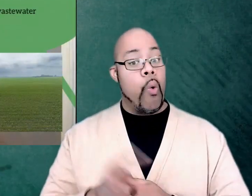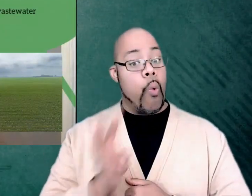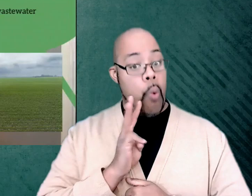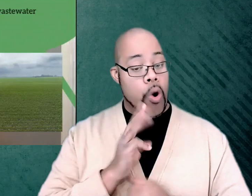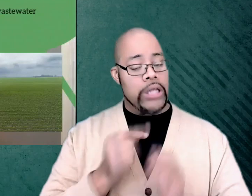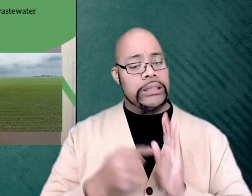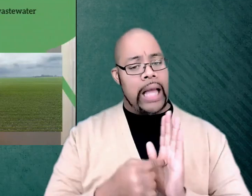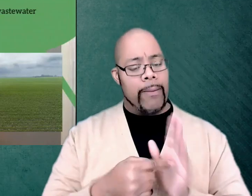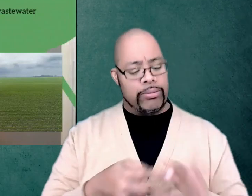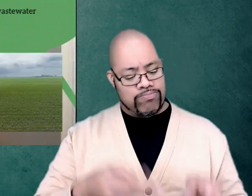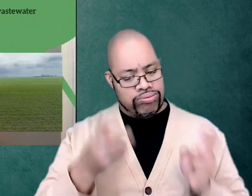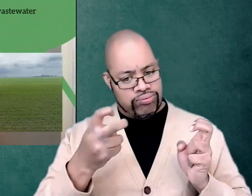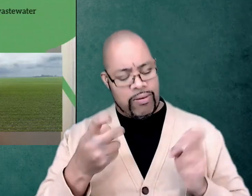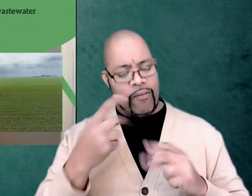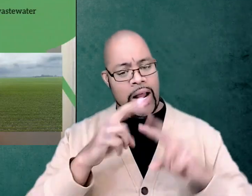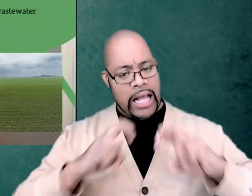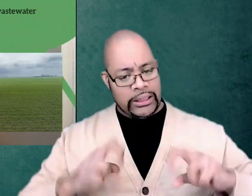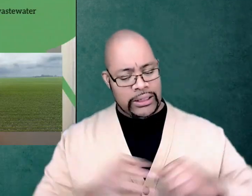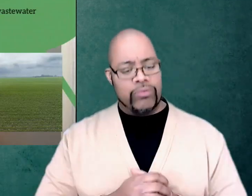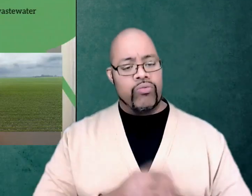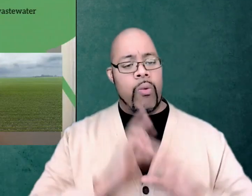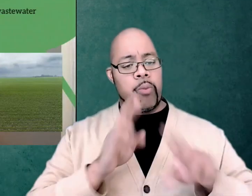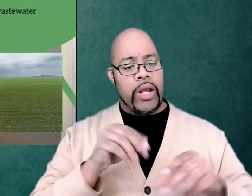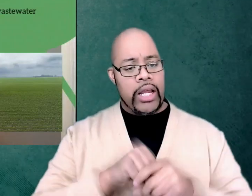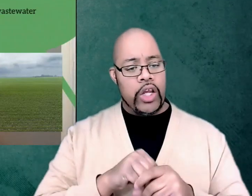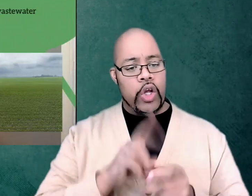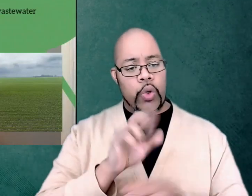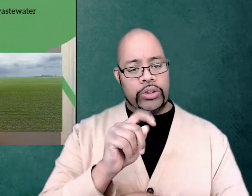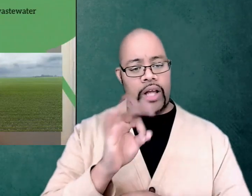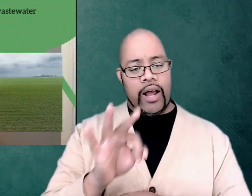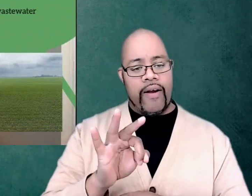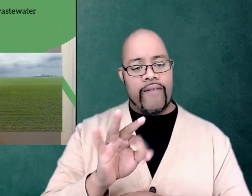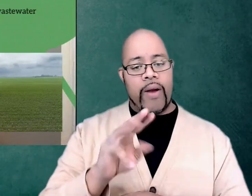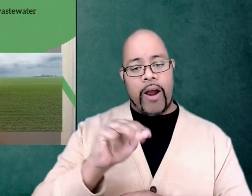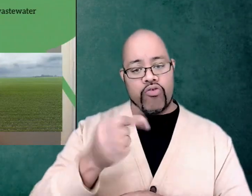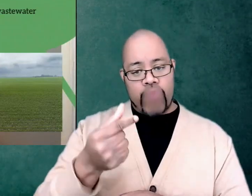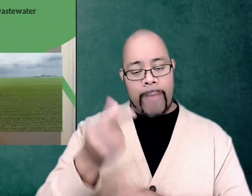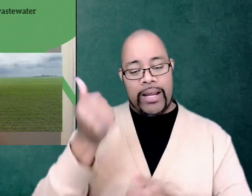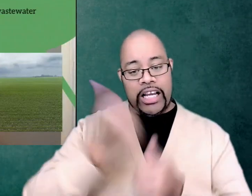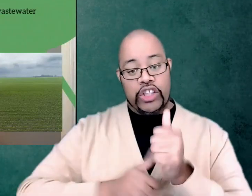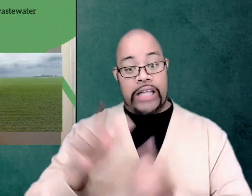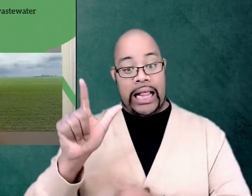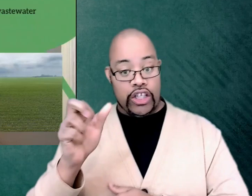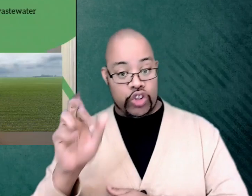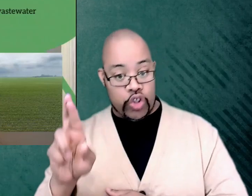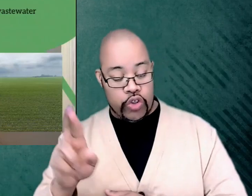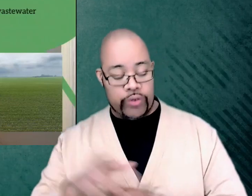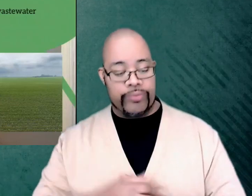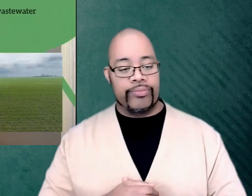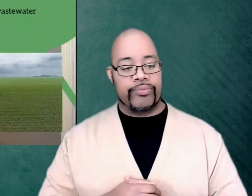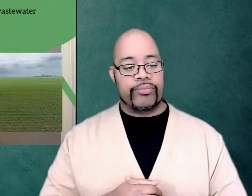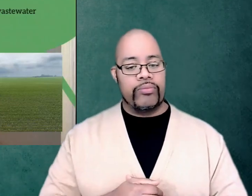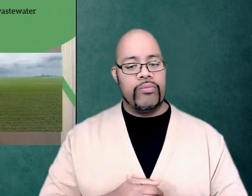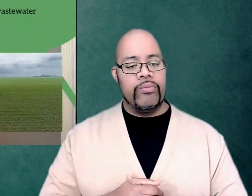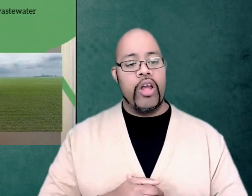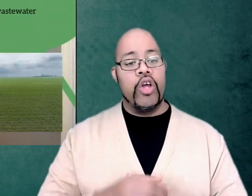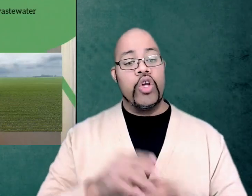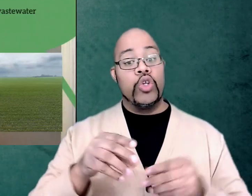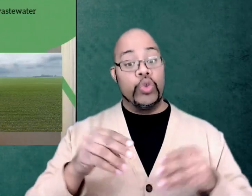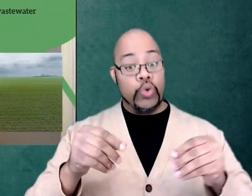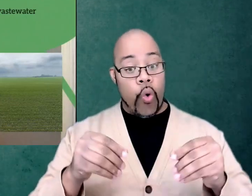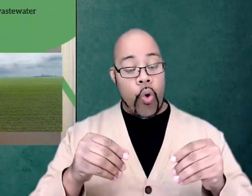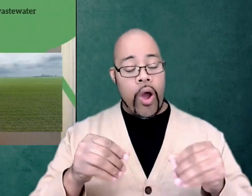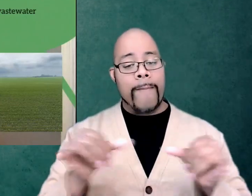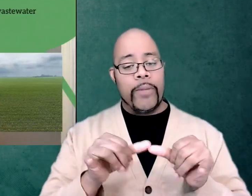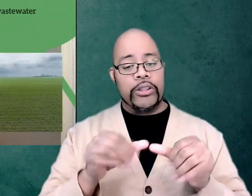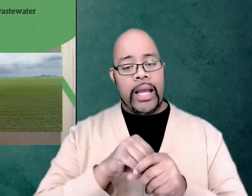water, samples are taken for analysis and reported in units of micrograms per liter or parts per billion. Soil samples are